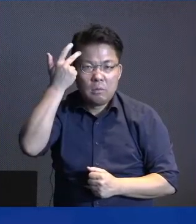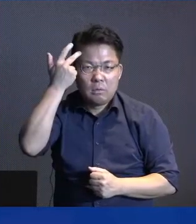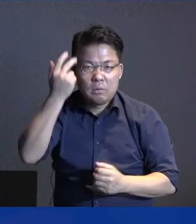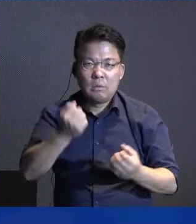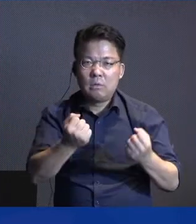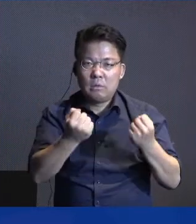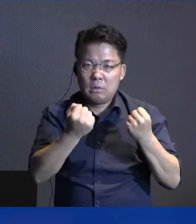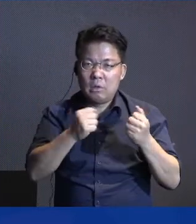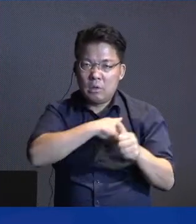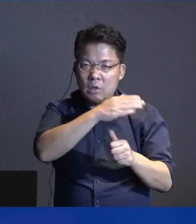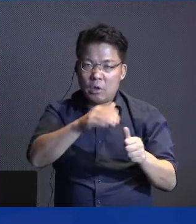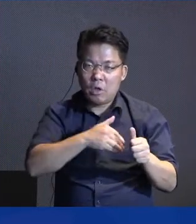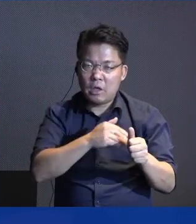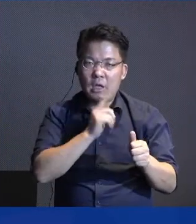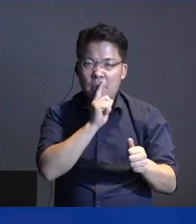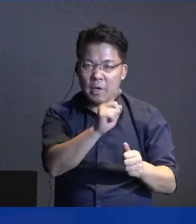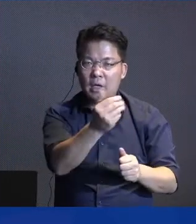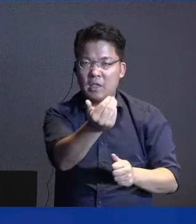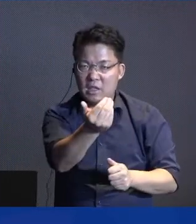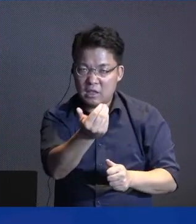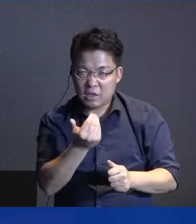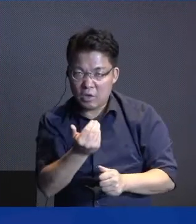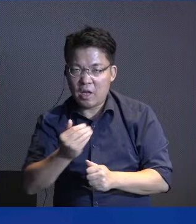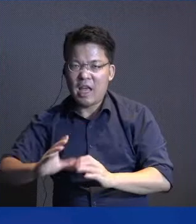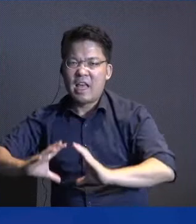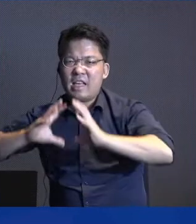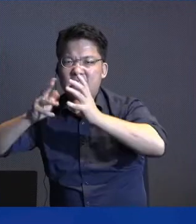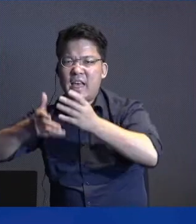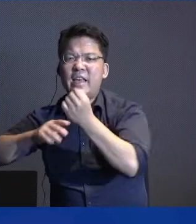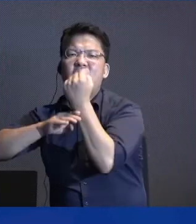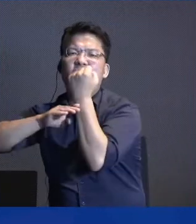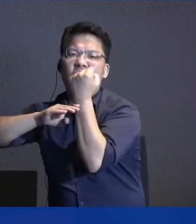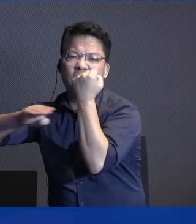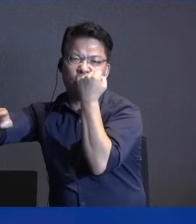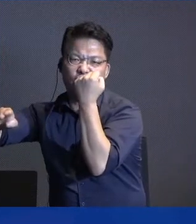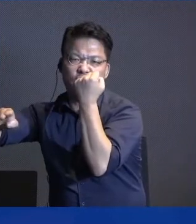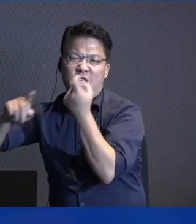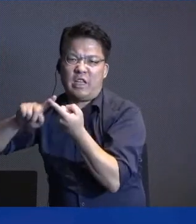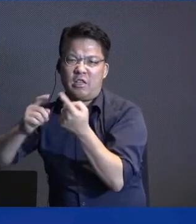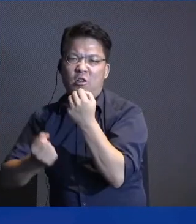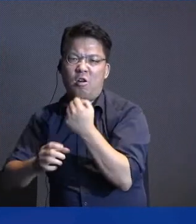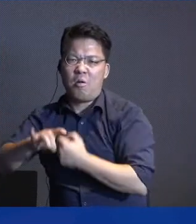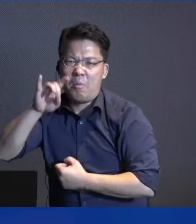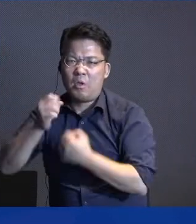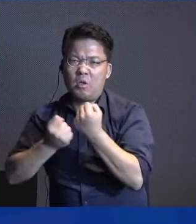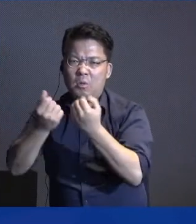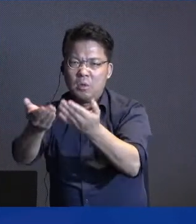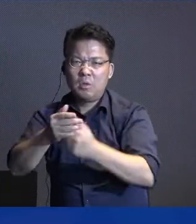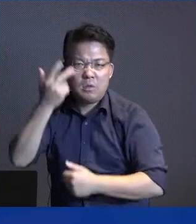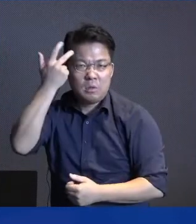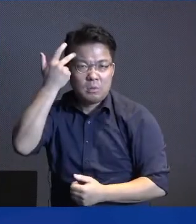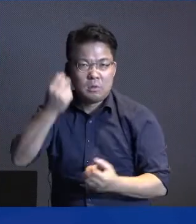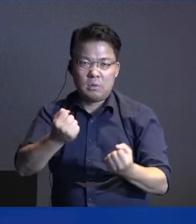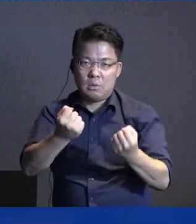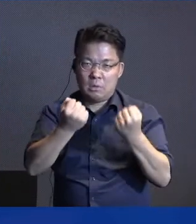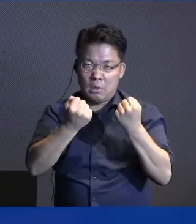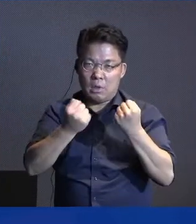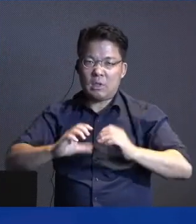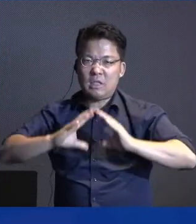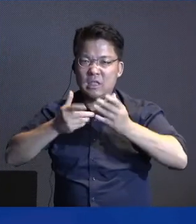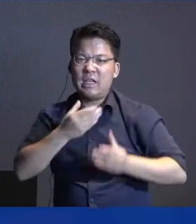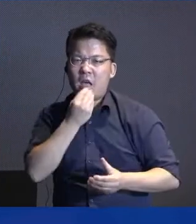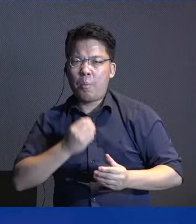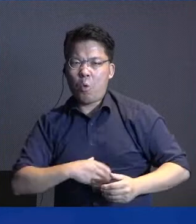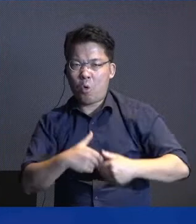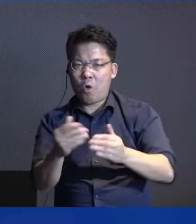mental health. It says on the World Health Organization website that mental health is a state of